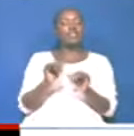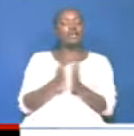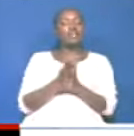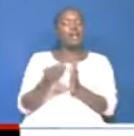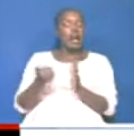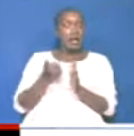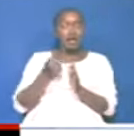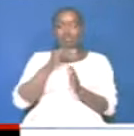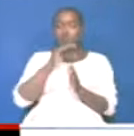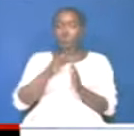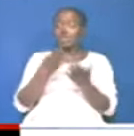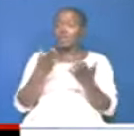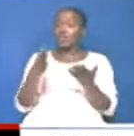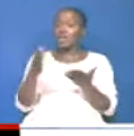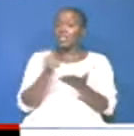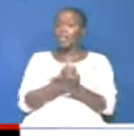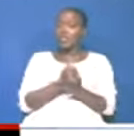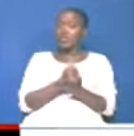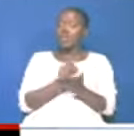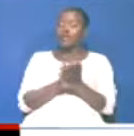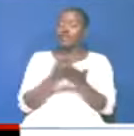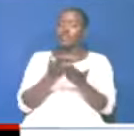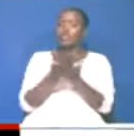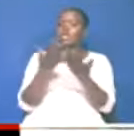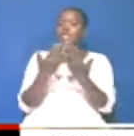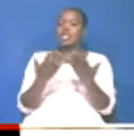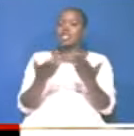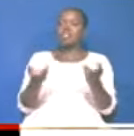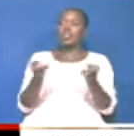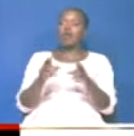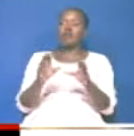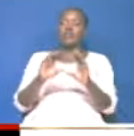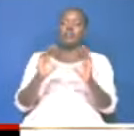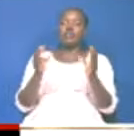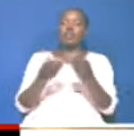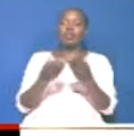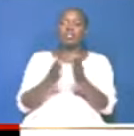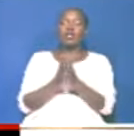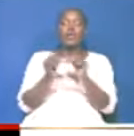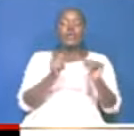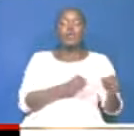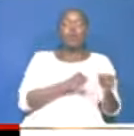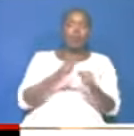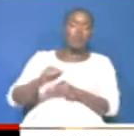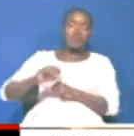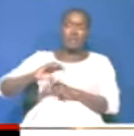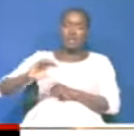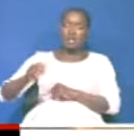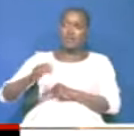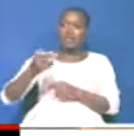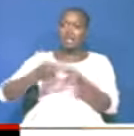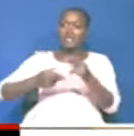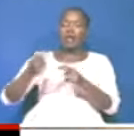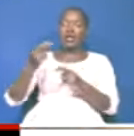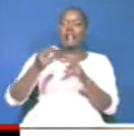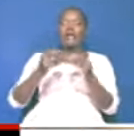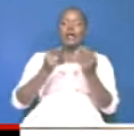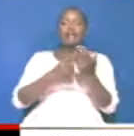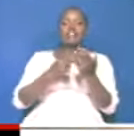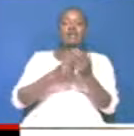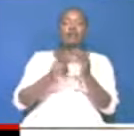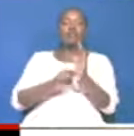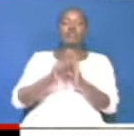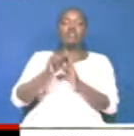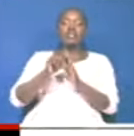themselves, how they adapt to these things as they happen in the community. Homa Bay County has a high rate of teenage pregnancies